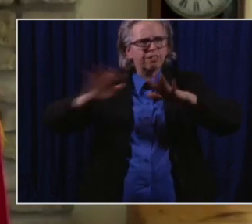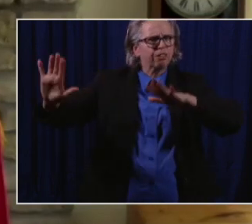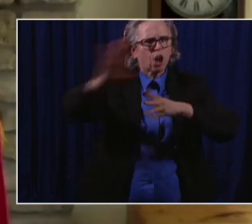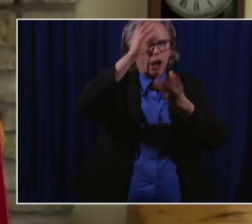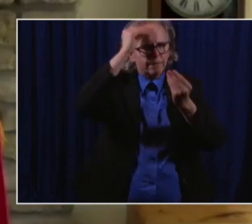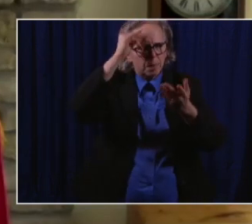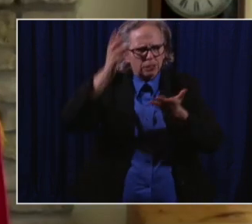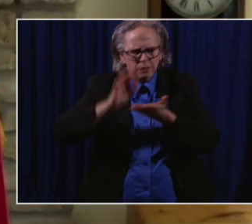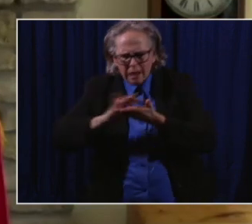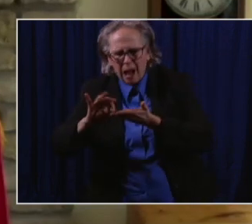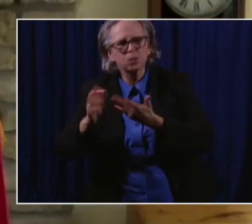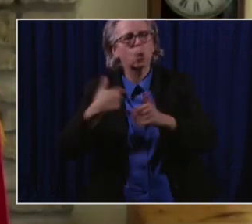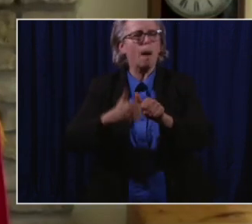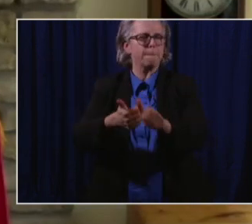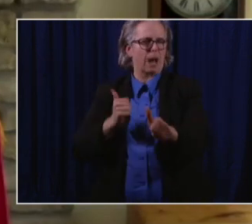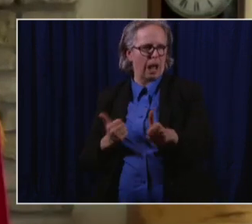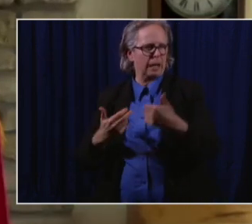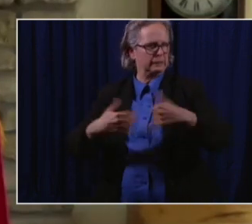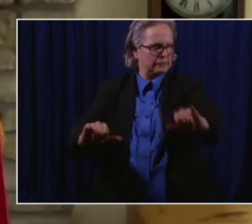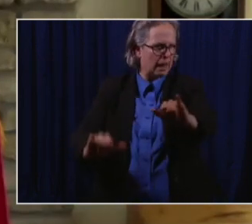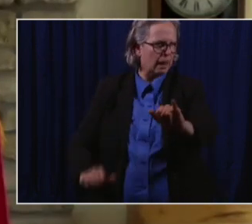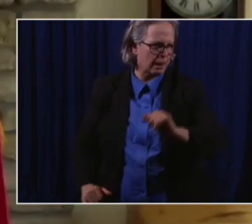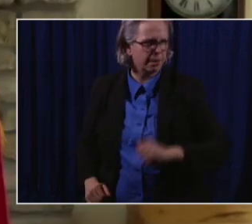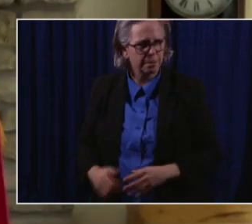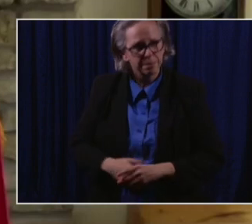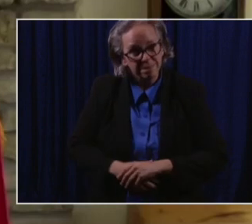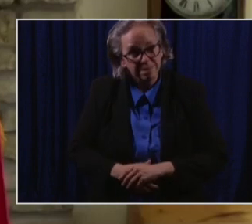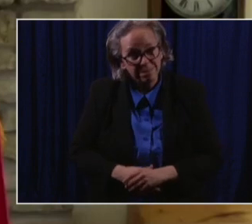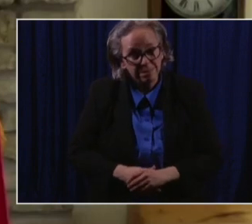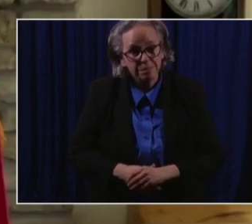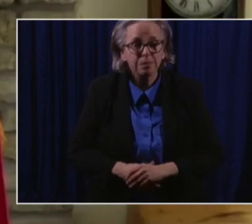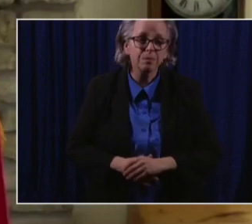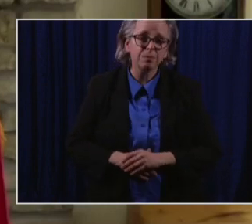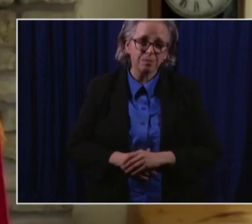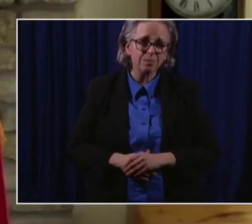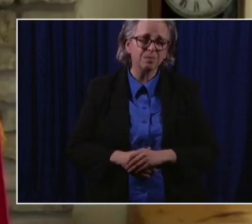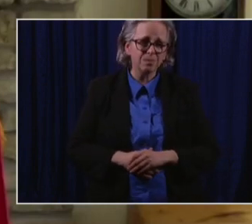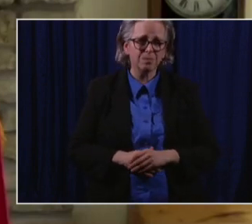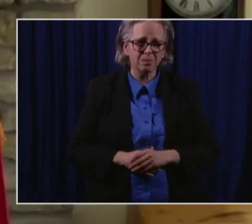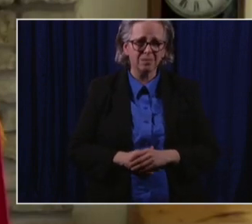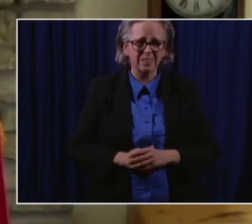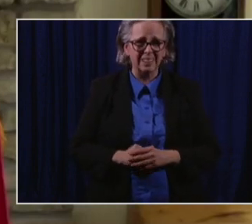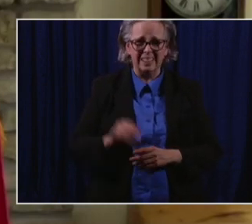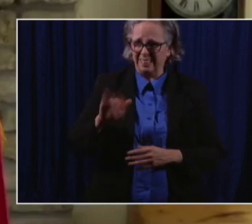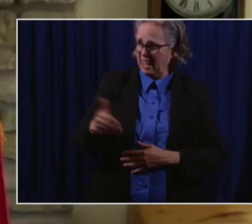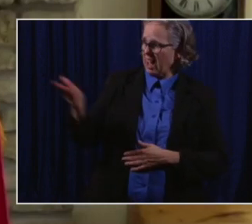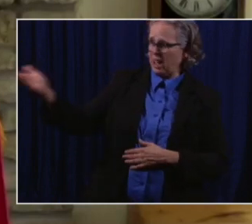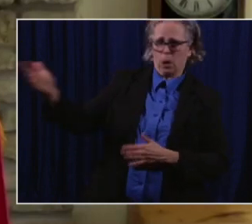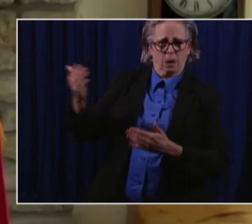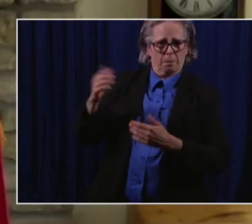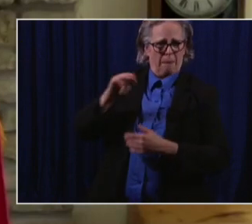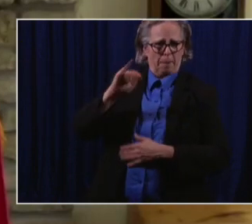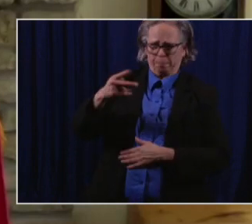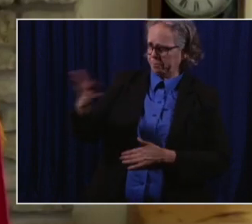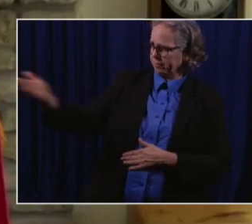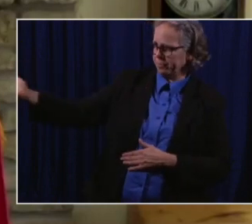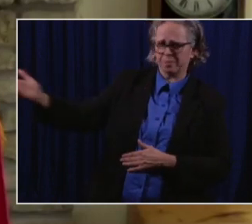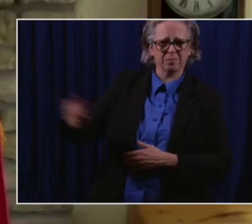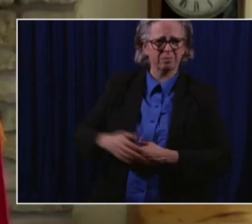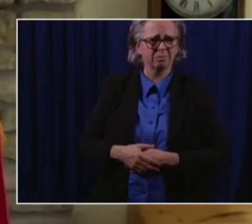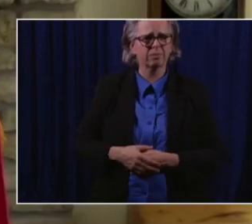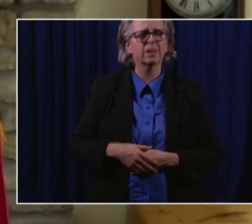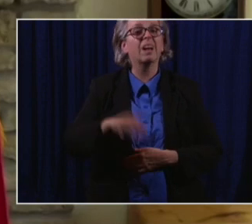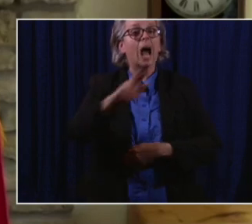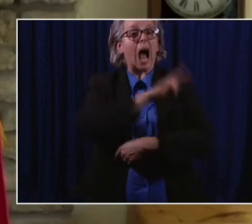of care. So let's look at several of these. This is number of hospital admissions,